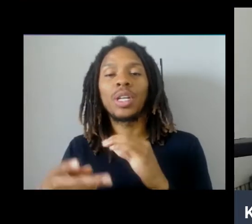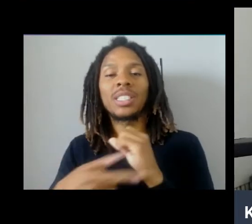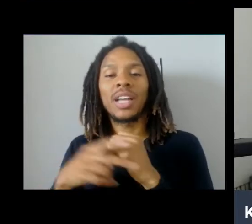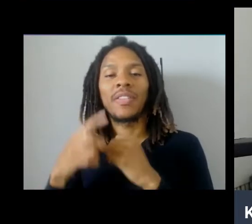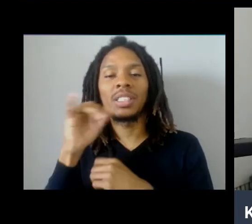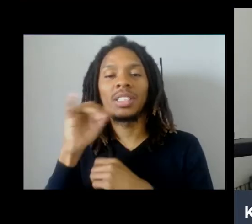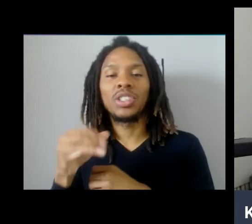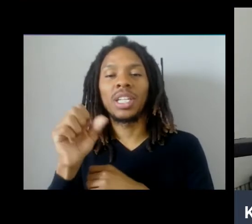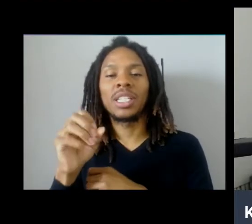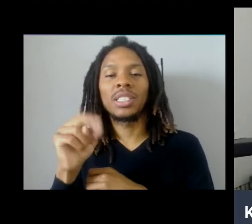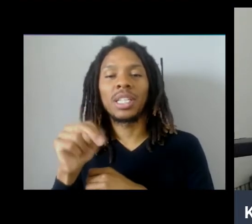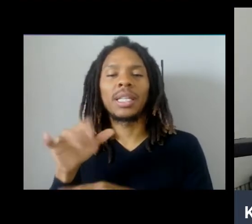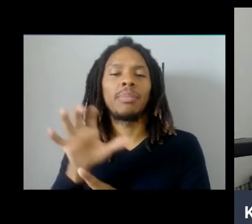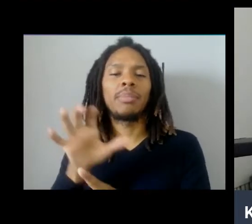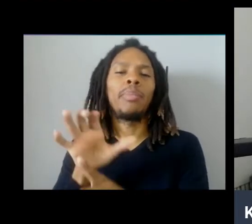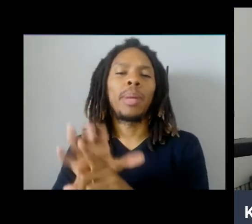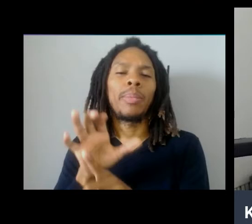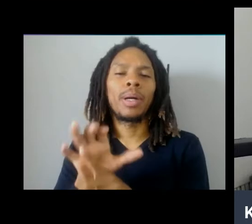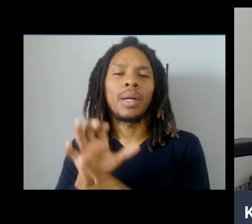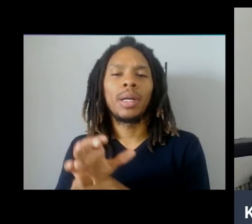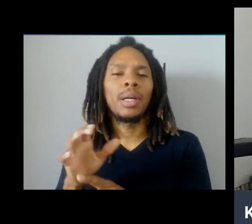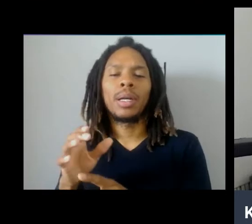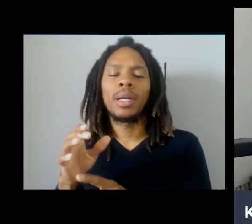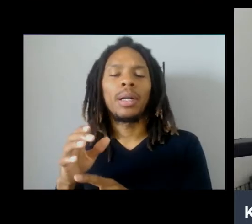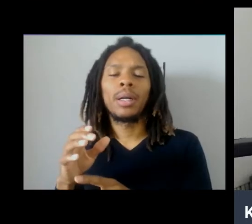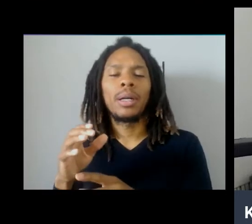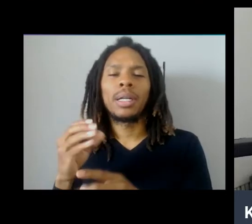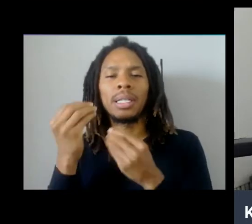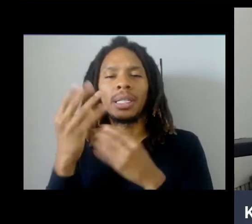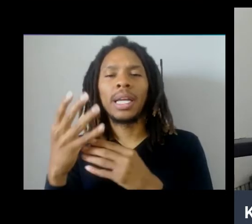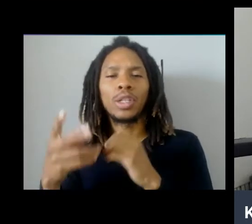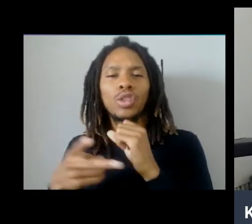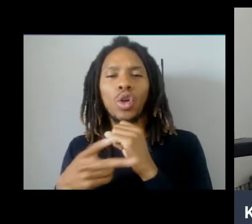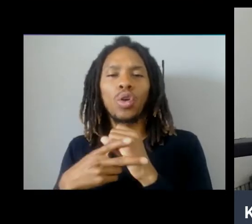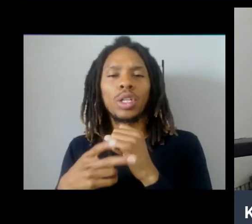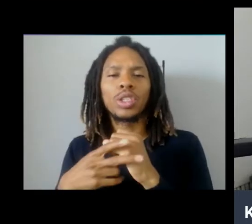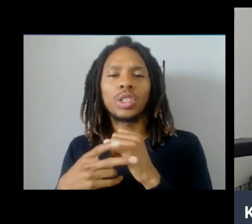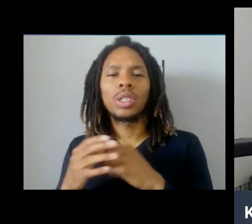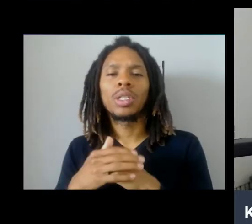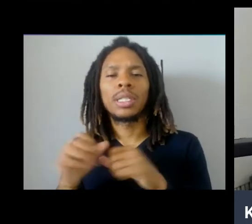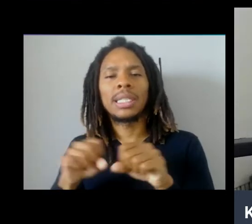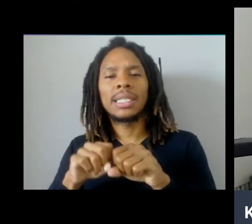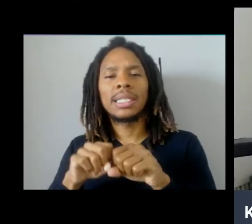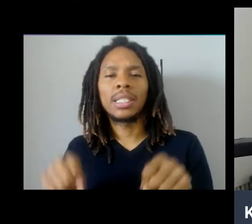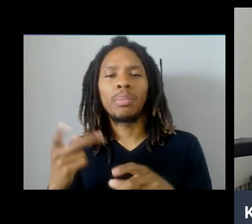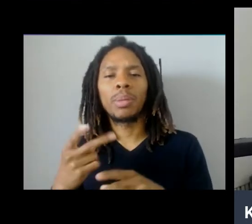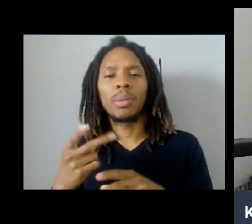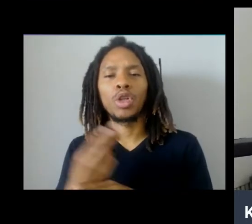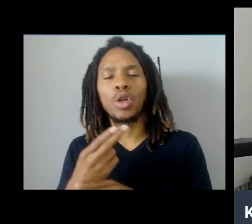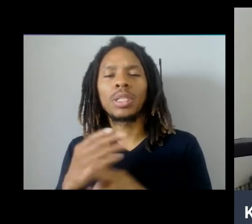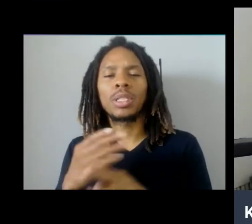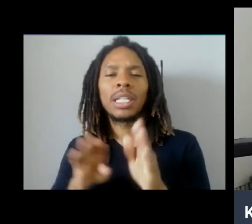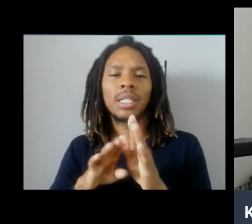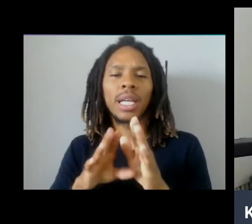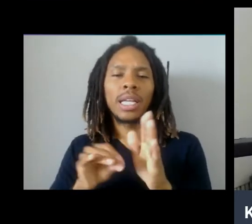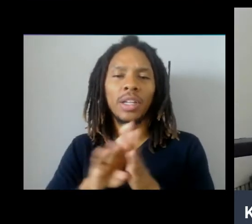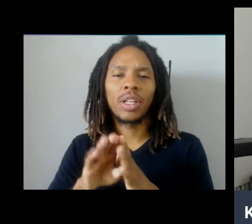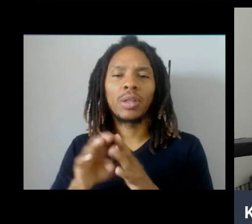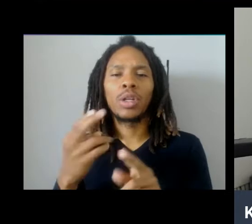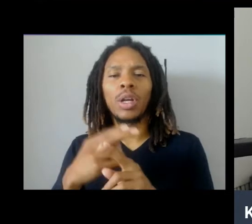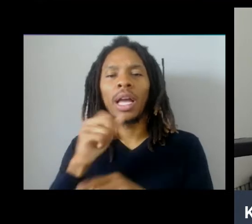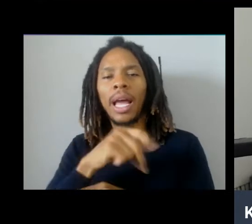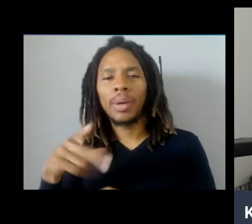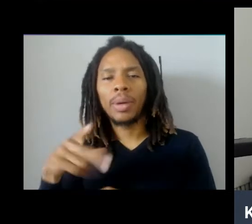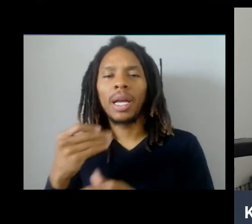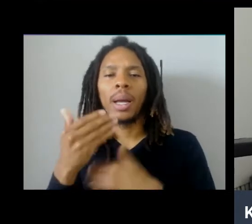is a very popular data storage format, that people use and developers use in applications to process